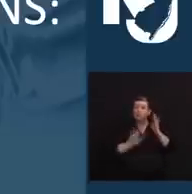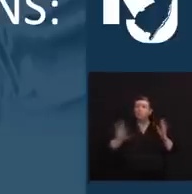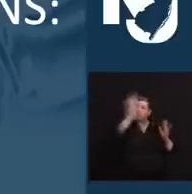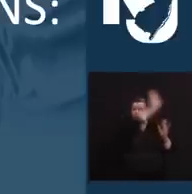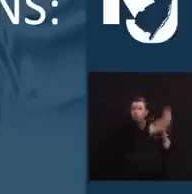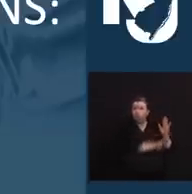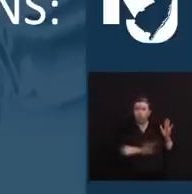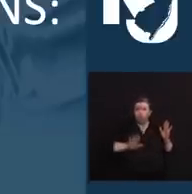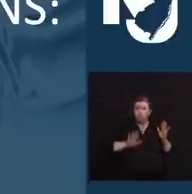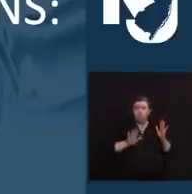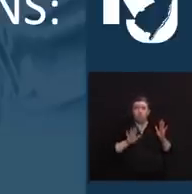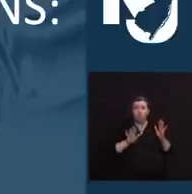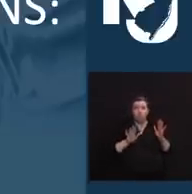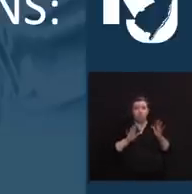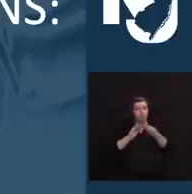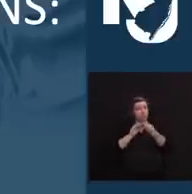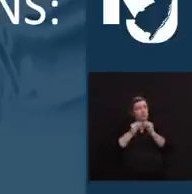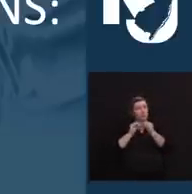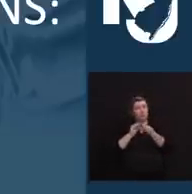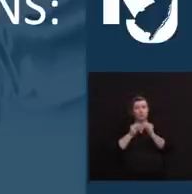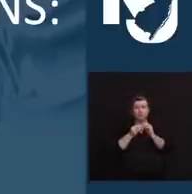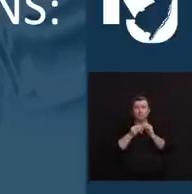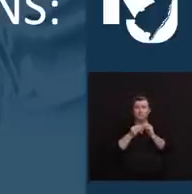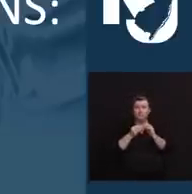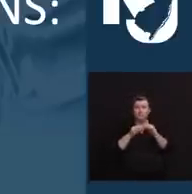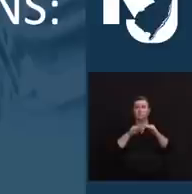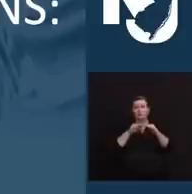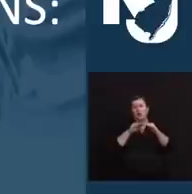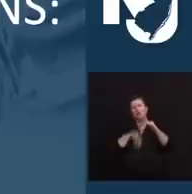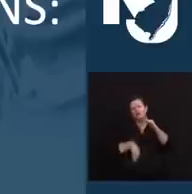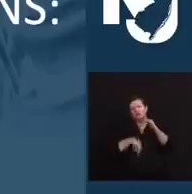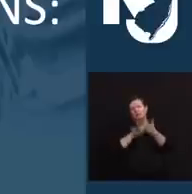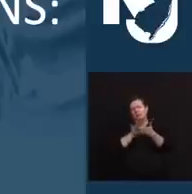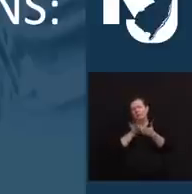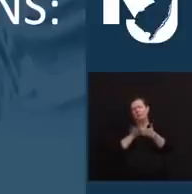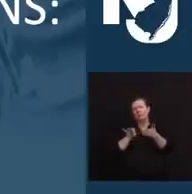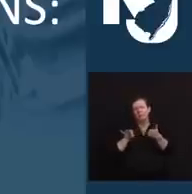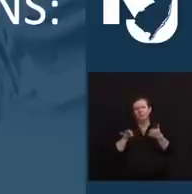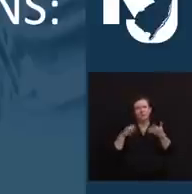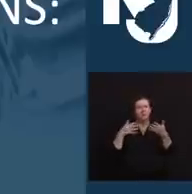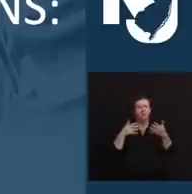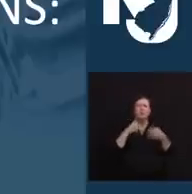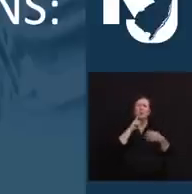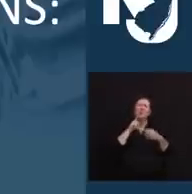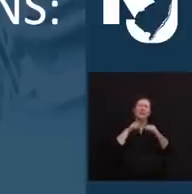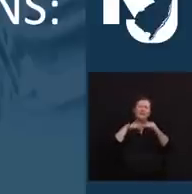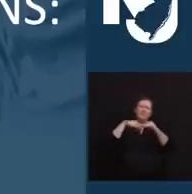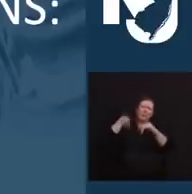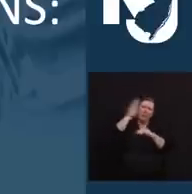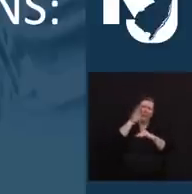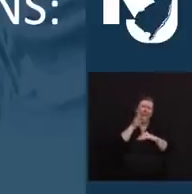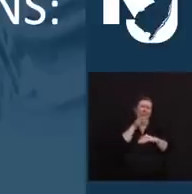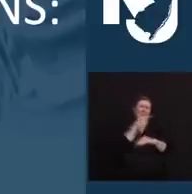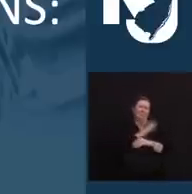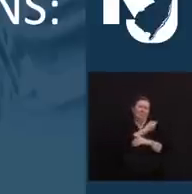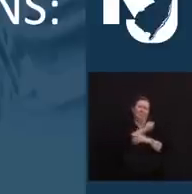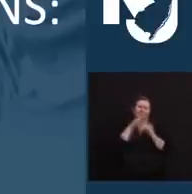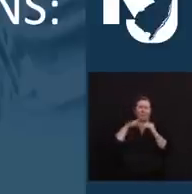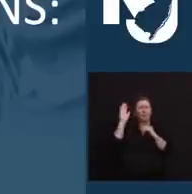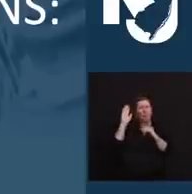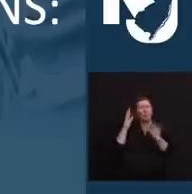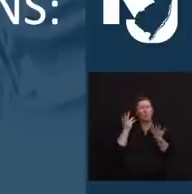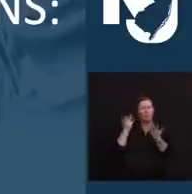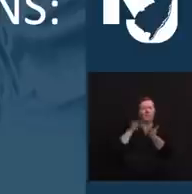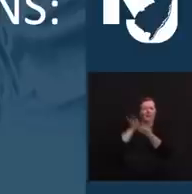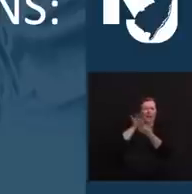question that that number is undercounting the amount of shots that have been actually delivered. And by the way, that will smooth out